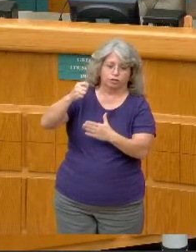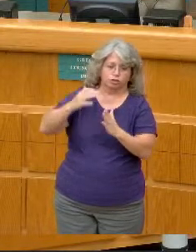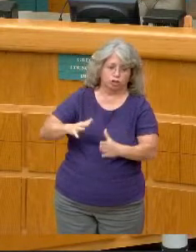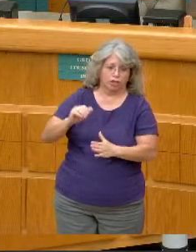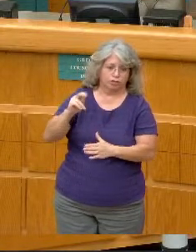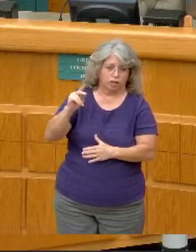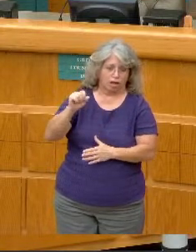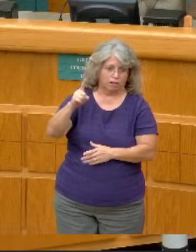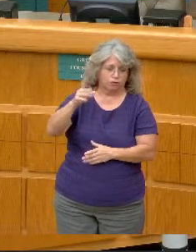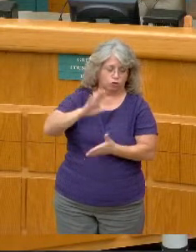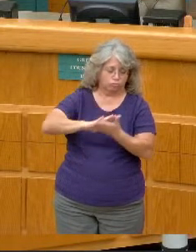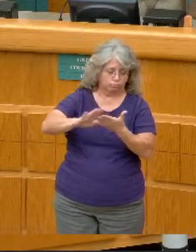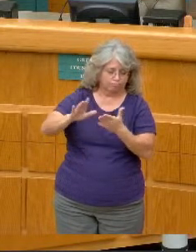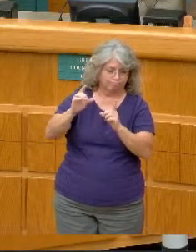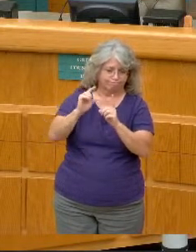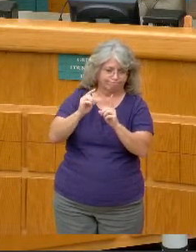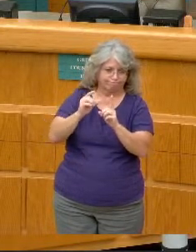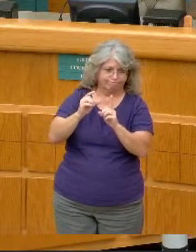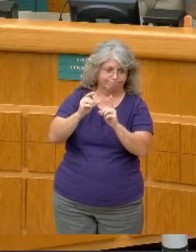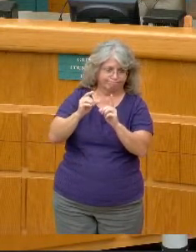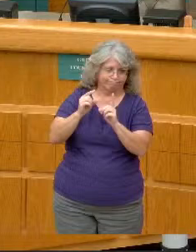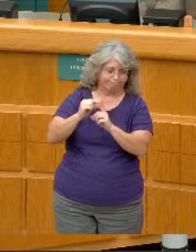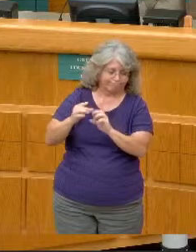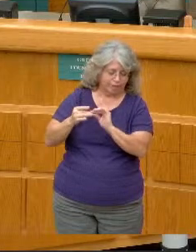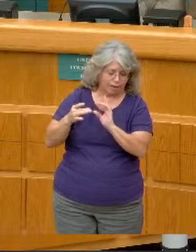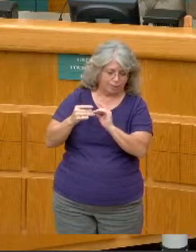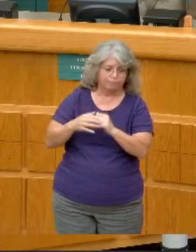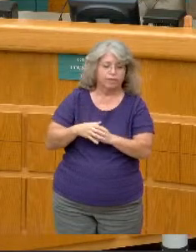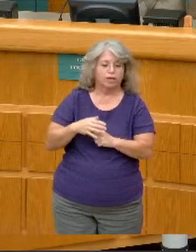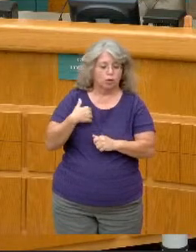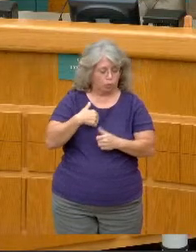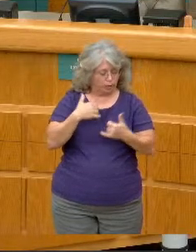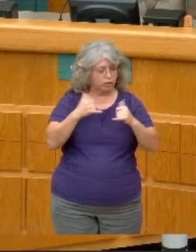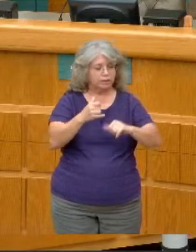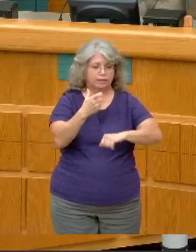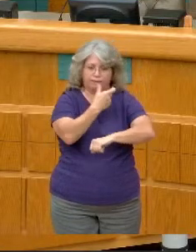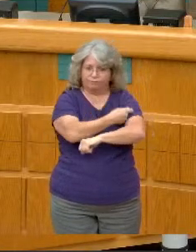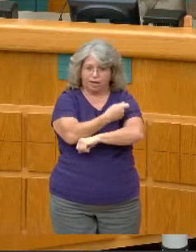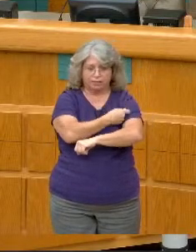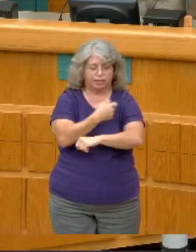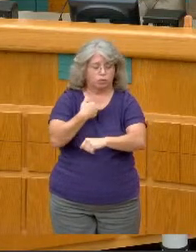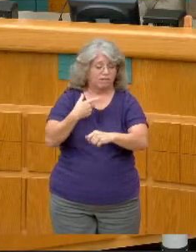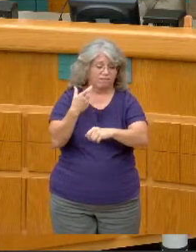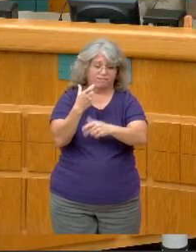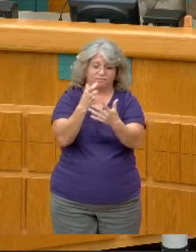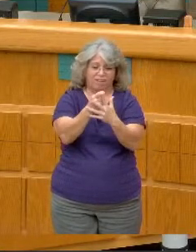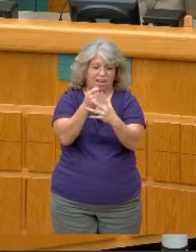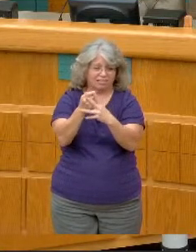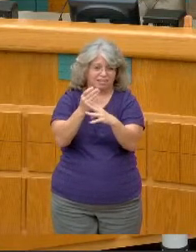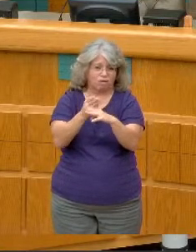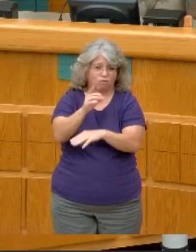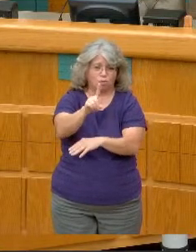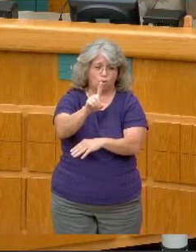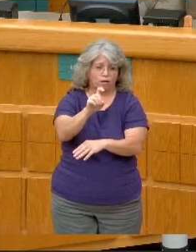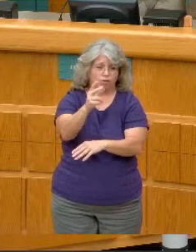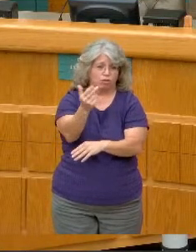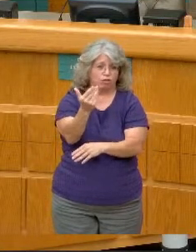you to Judge Canales for all those kind words. We continue to vaccinate with a sense of urgency. We have vaccinated more